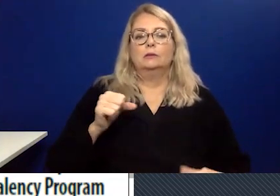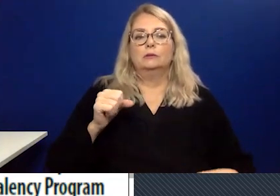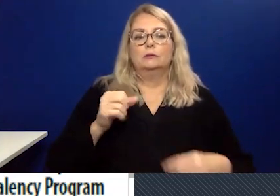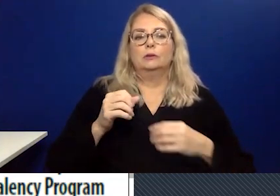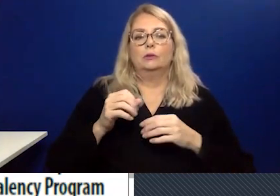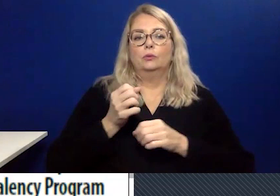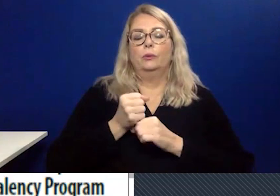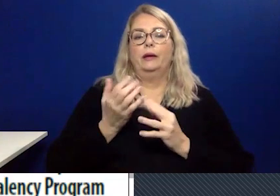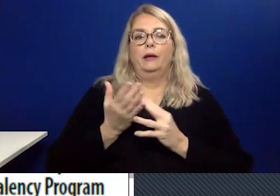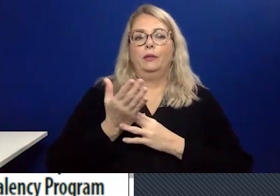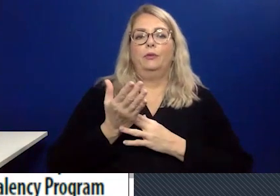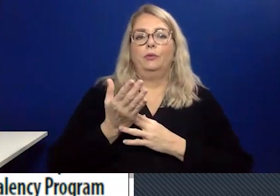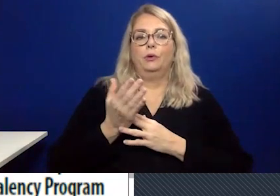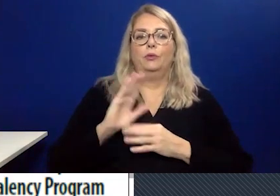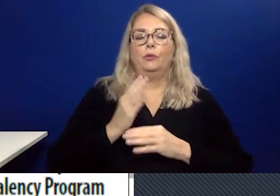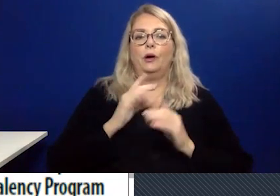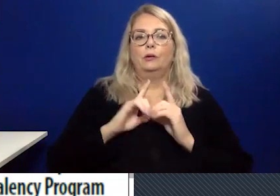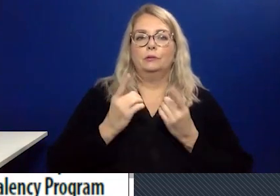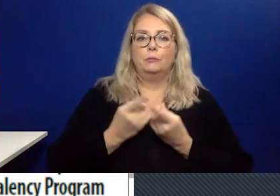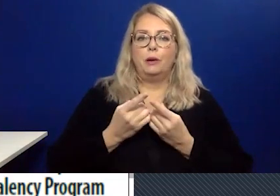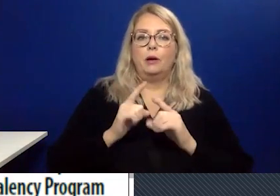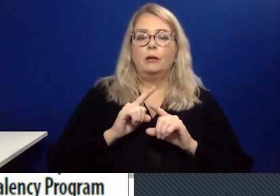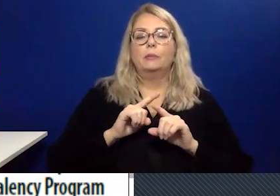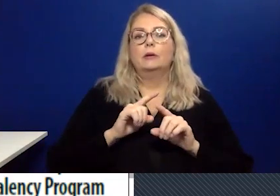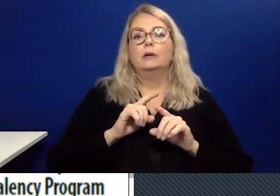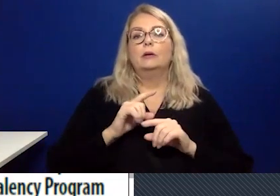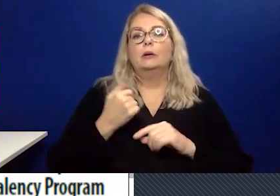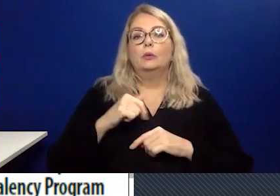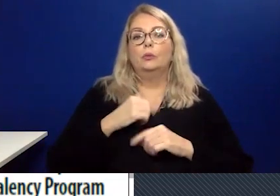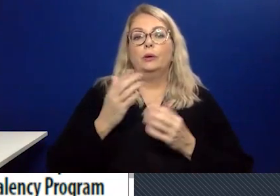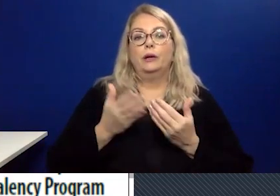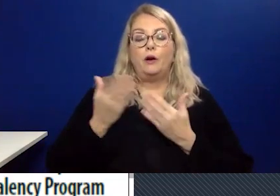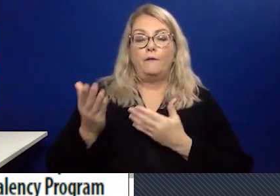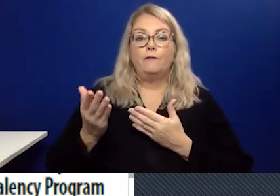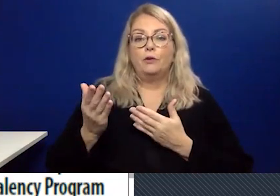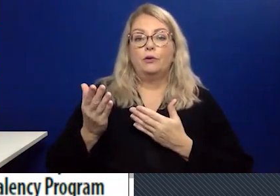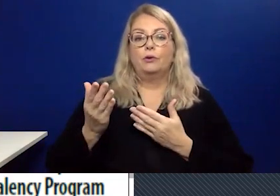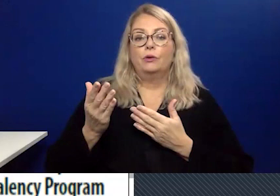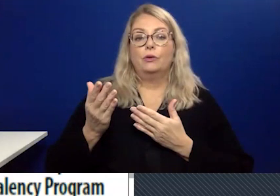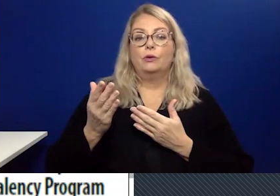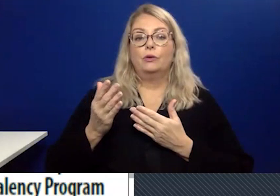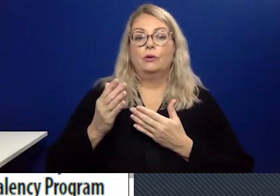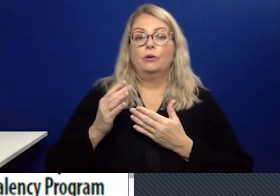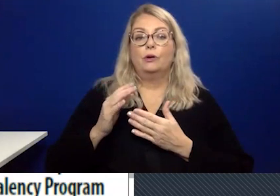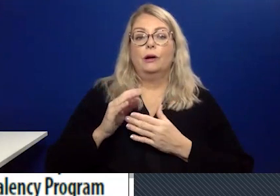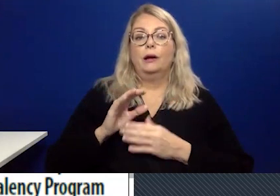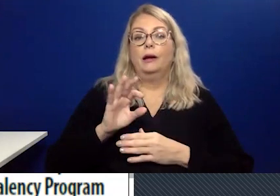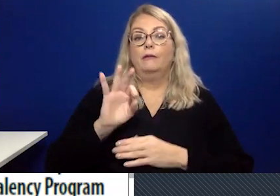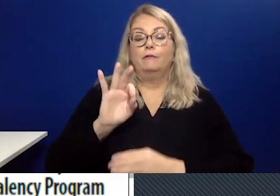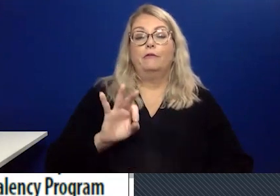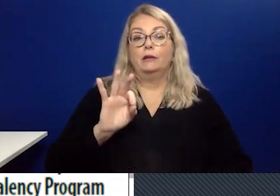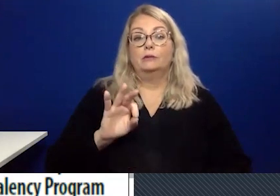our department, but we also offer it, or if you notice, we offer that at the Fresno Mission.